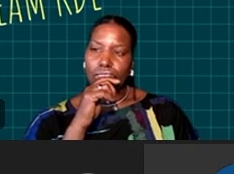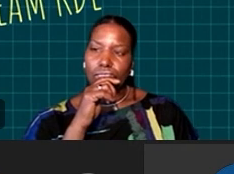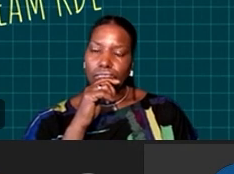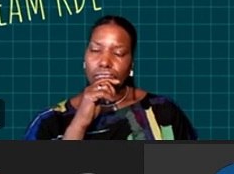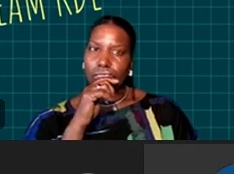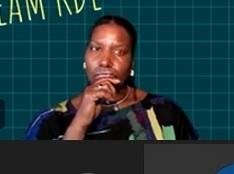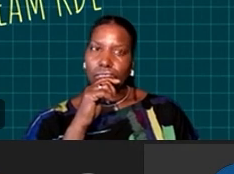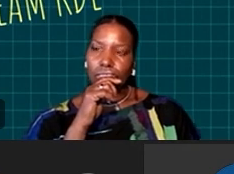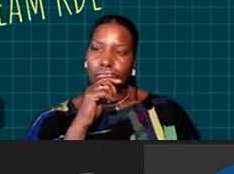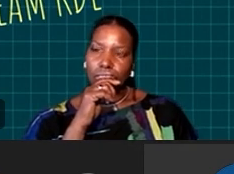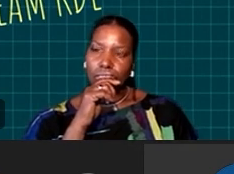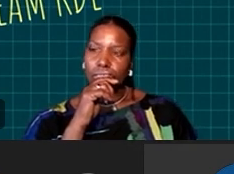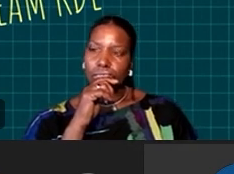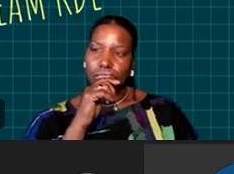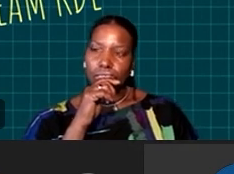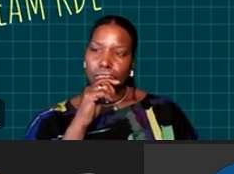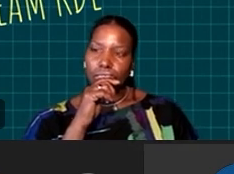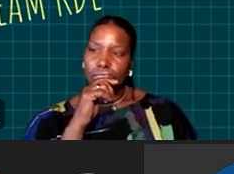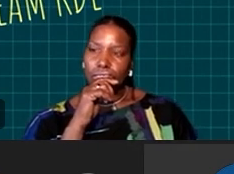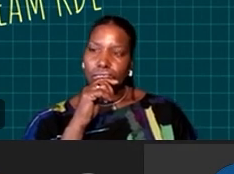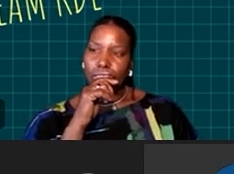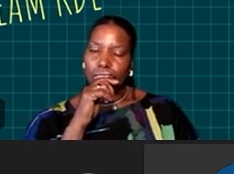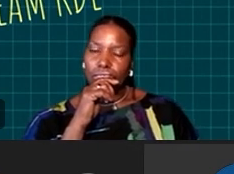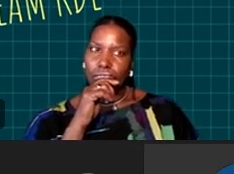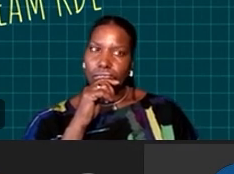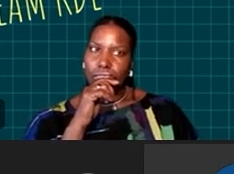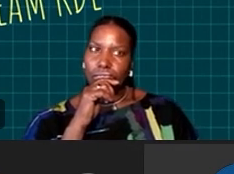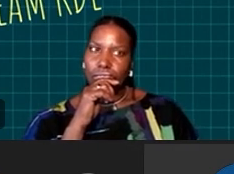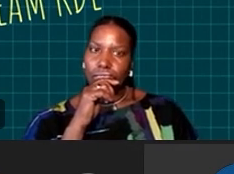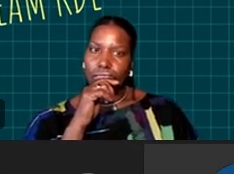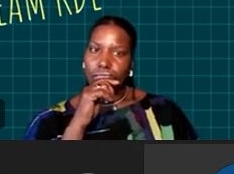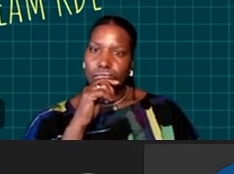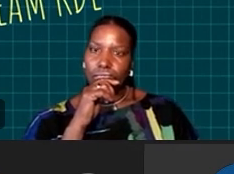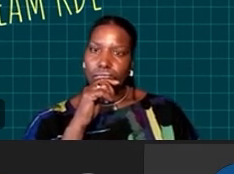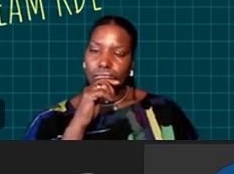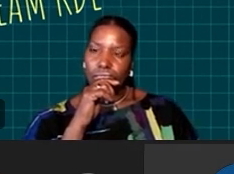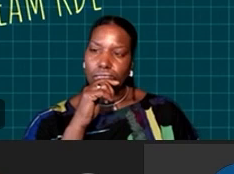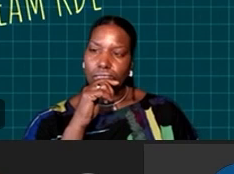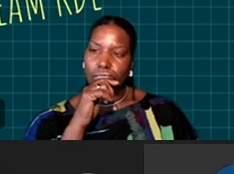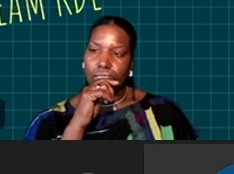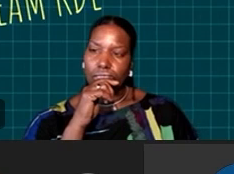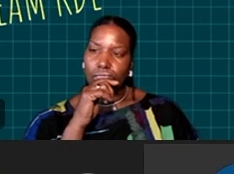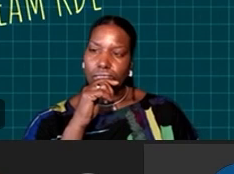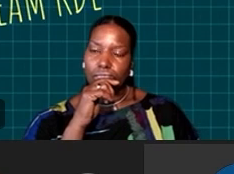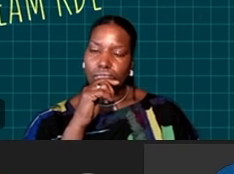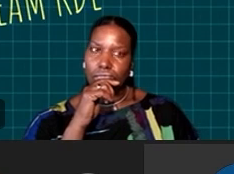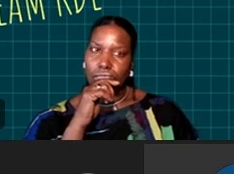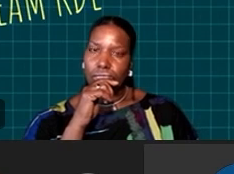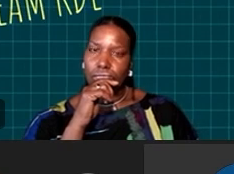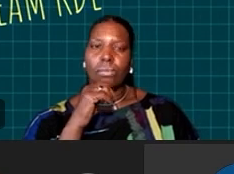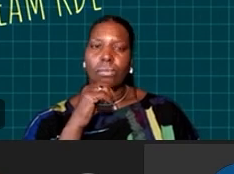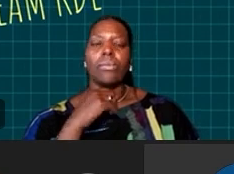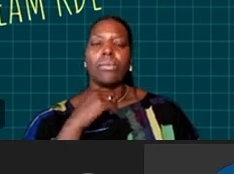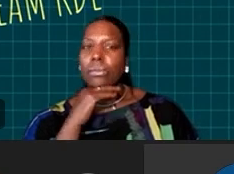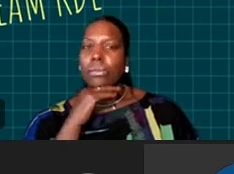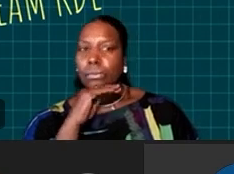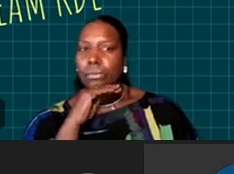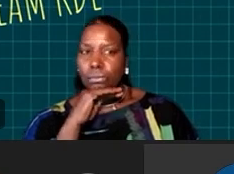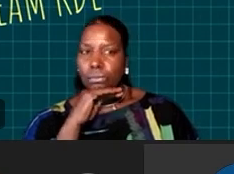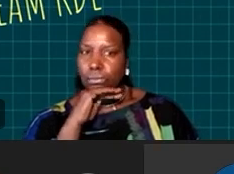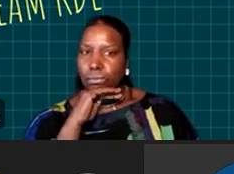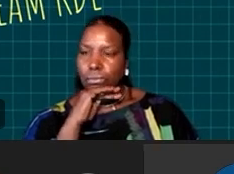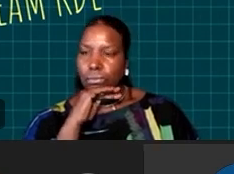Yeah, and that's all a part, Jody, you're right, of making sure that you've done your due diligence, because if